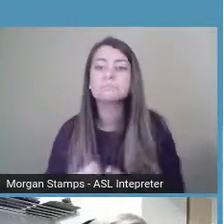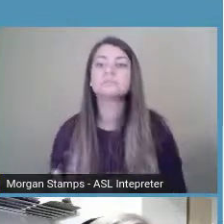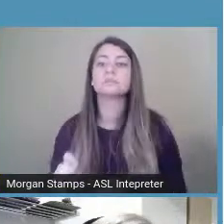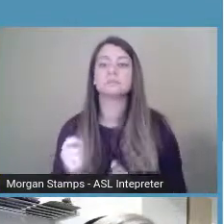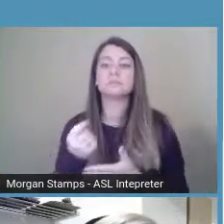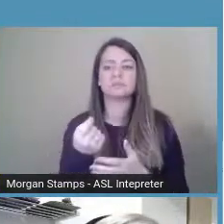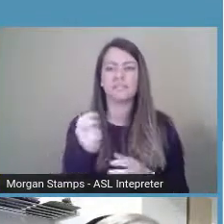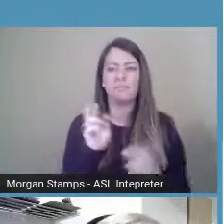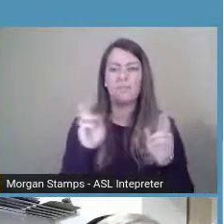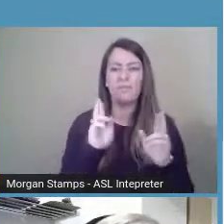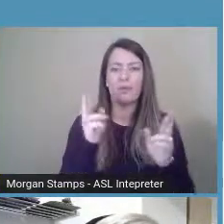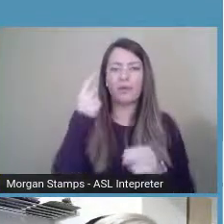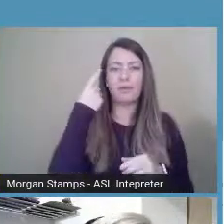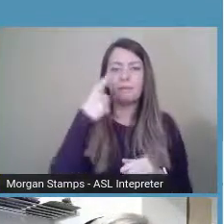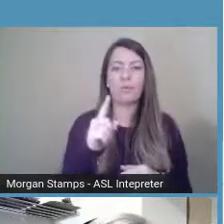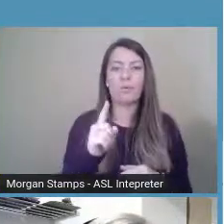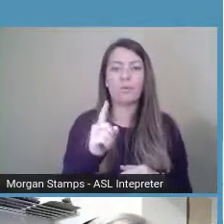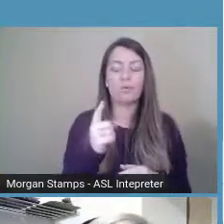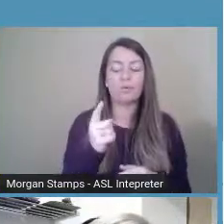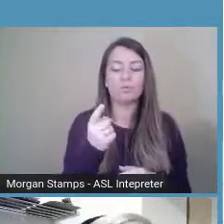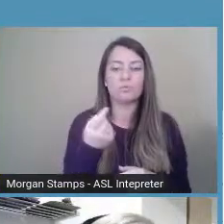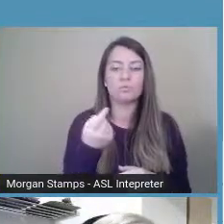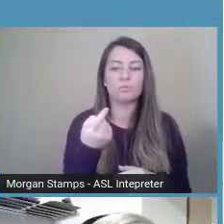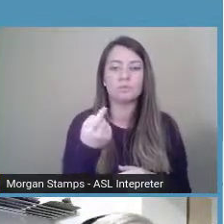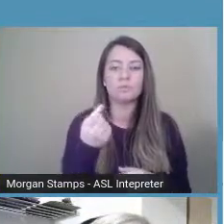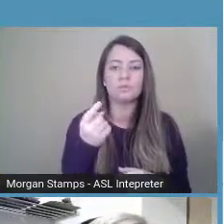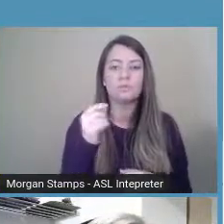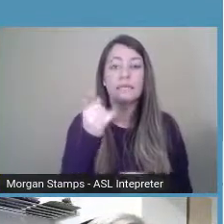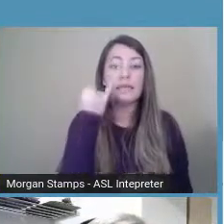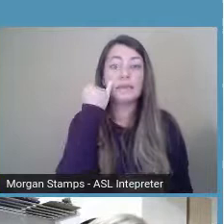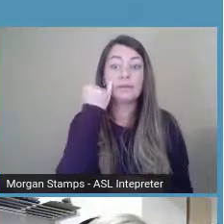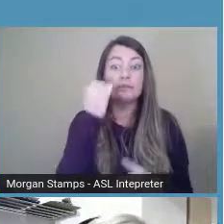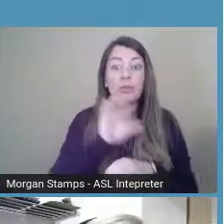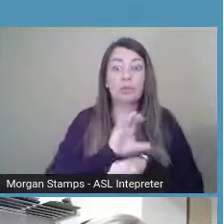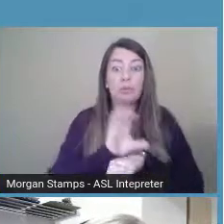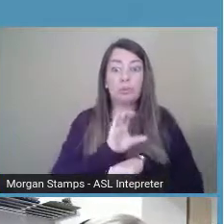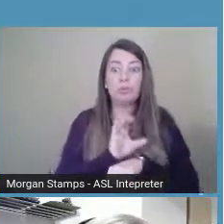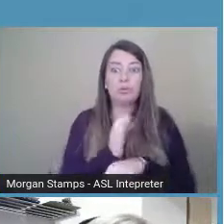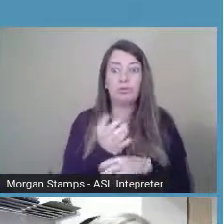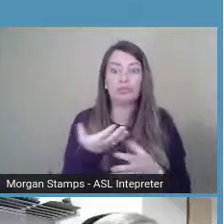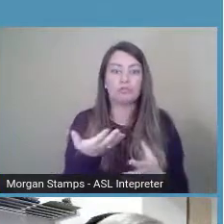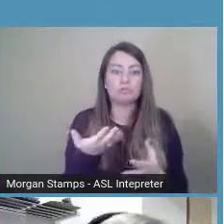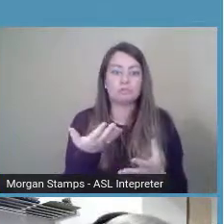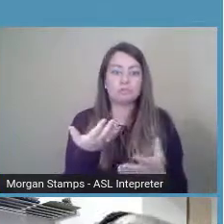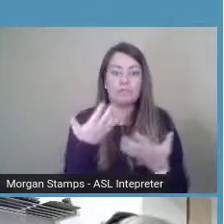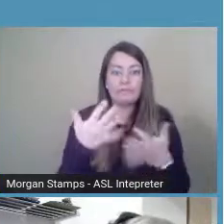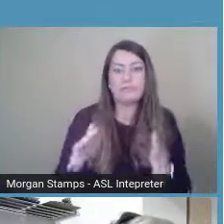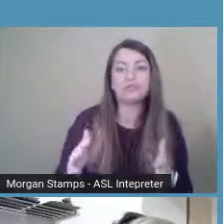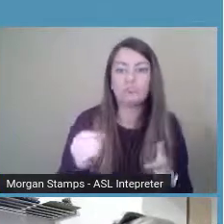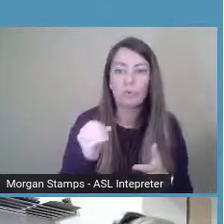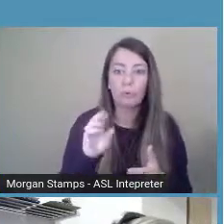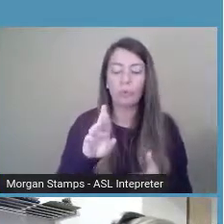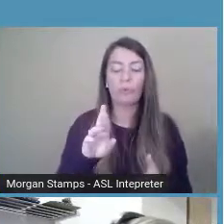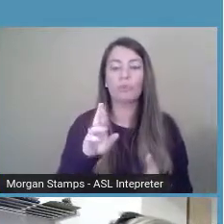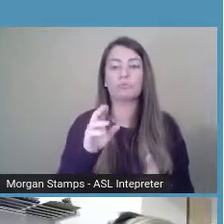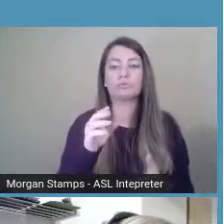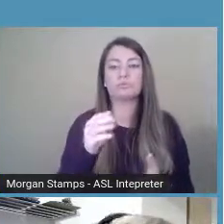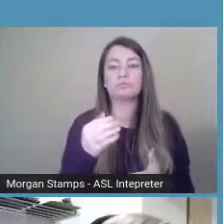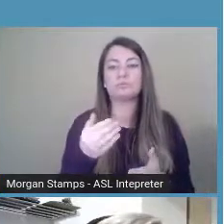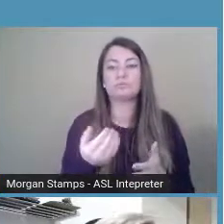It's much easier to troubleshoot issues with a day or two's notice rather than just before or during the program.